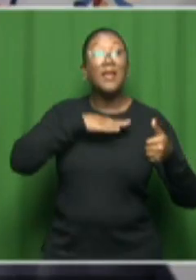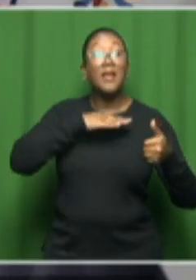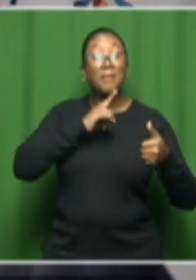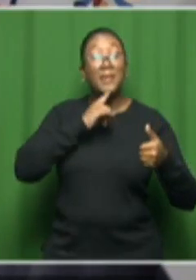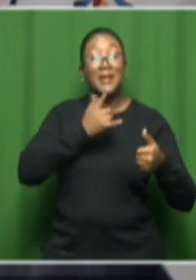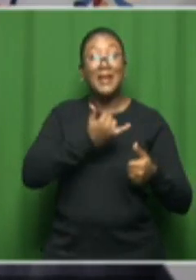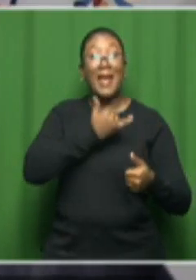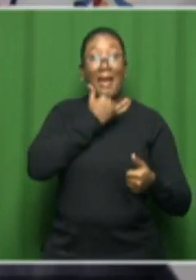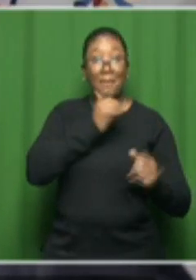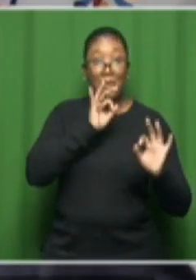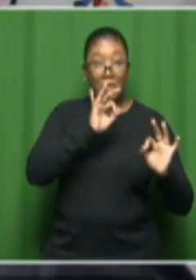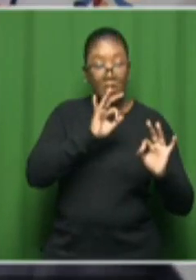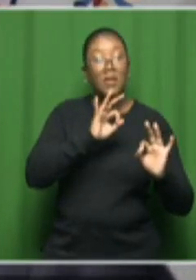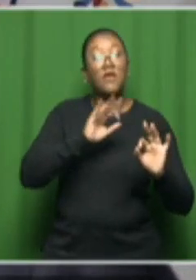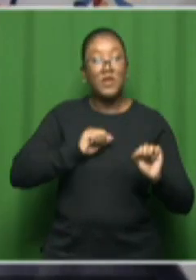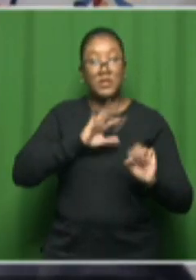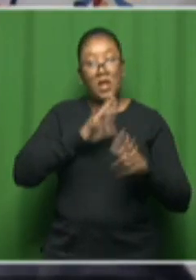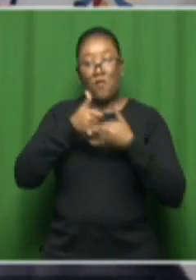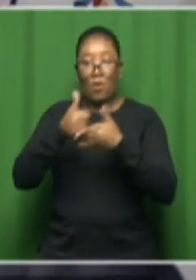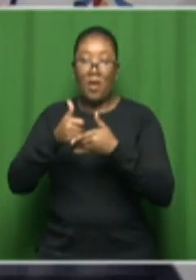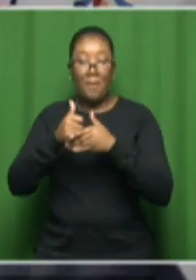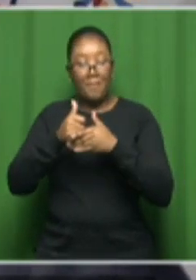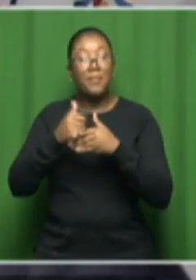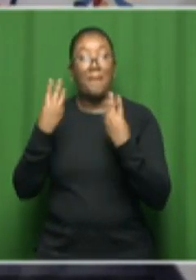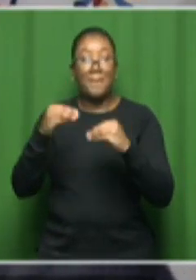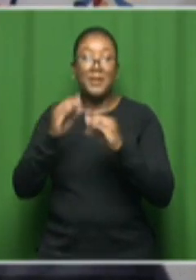the third thing is controls.